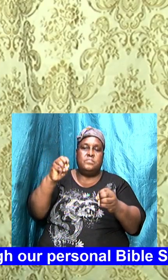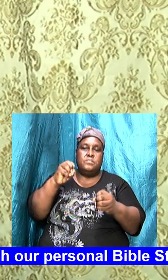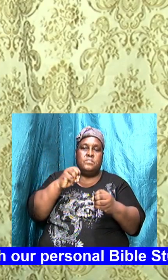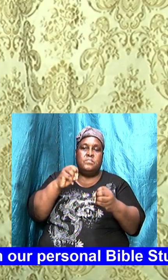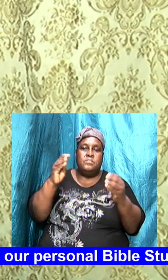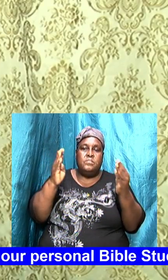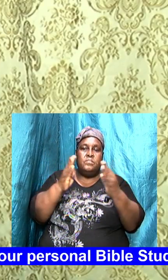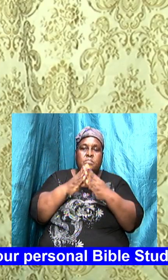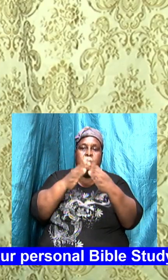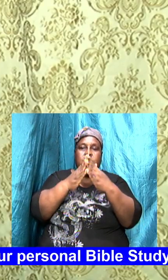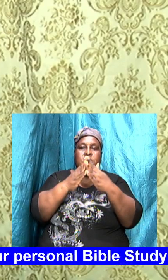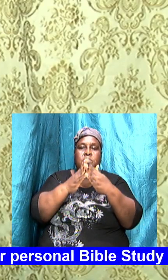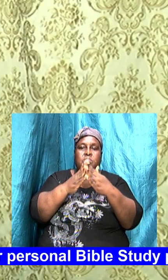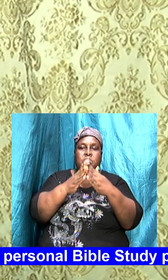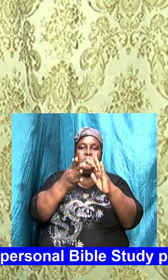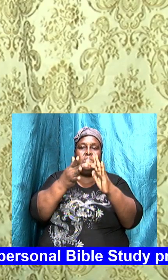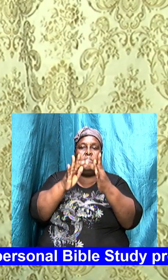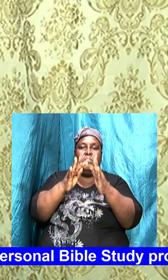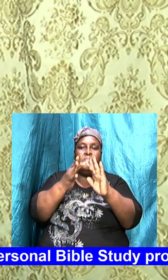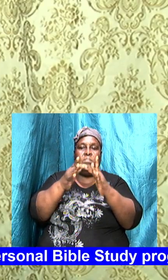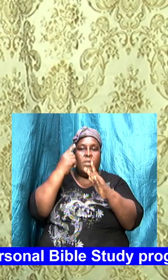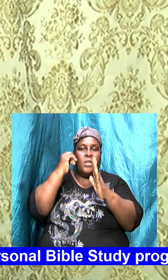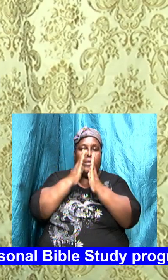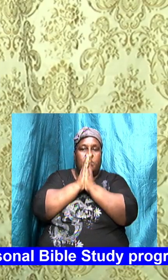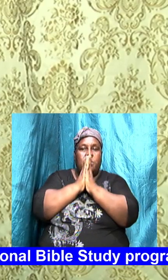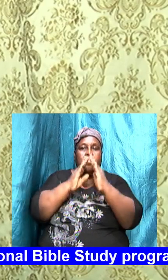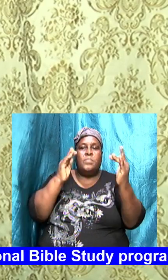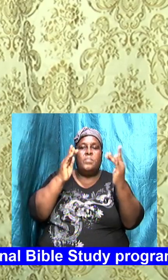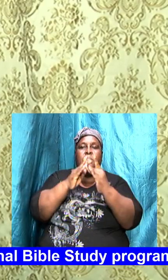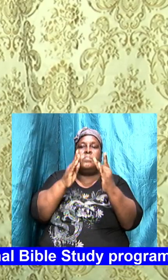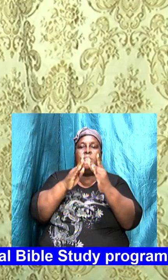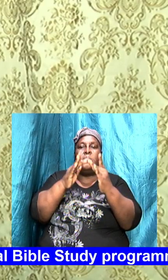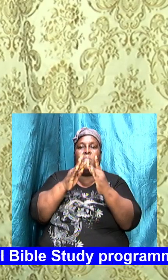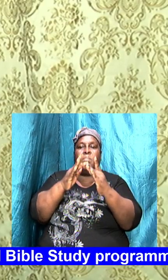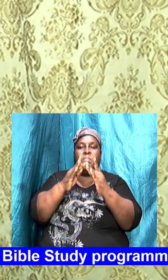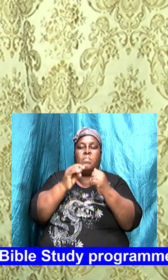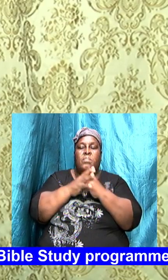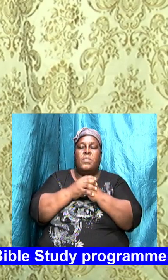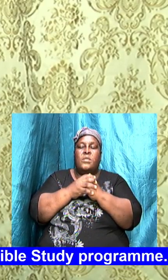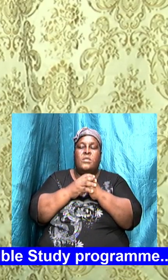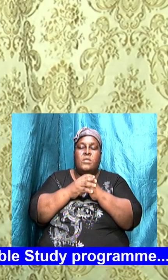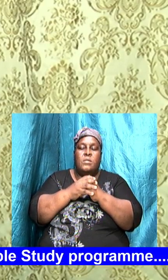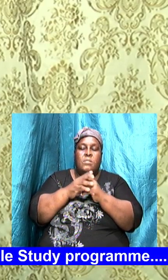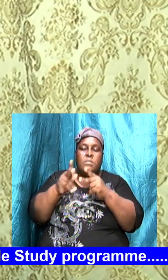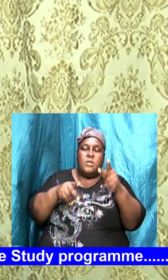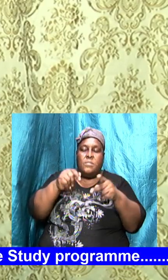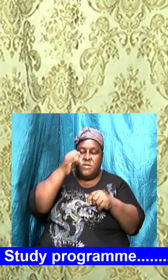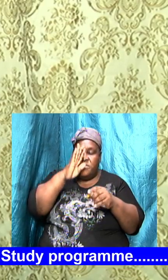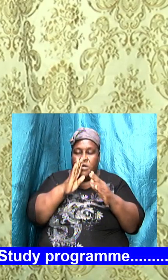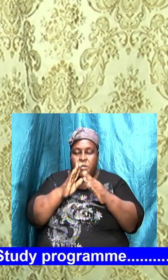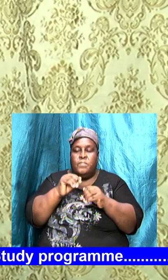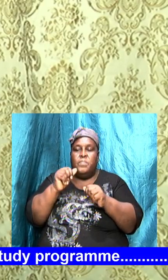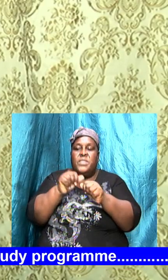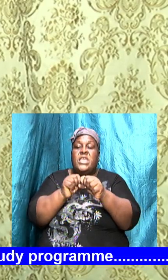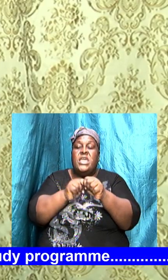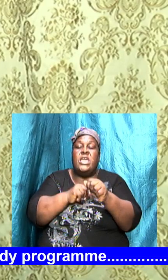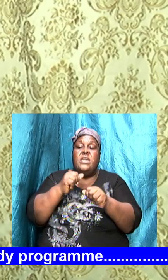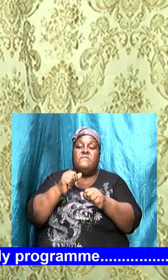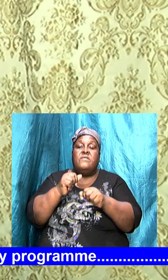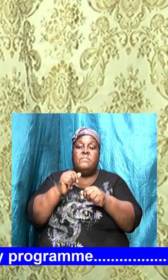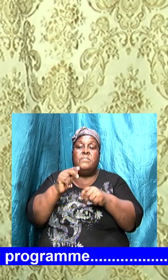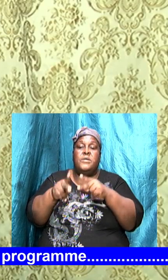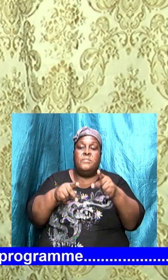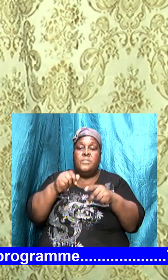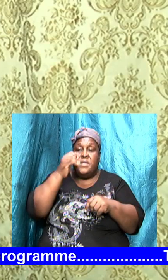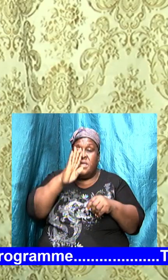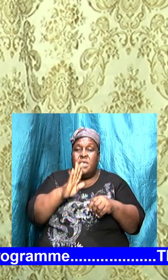we meet online for prayer meeting. Saints of God, we are asking every saint.